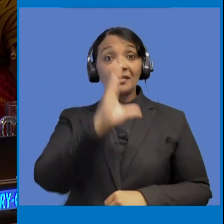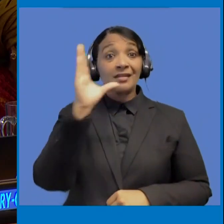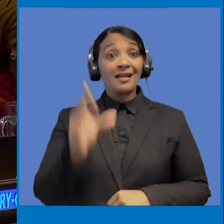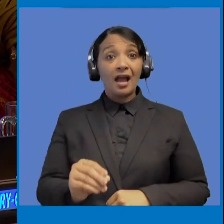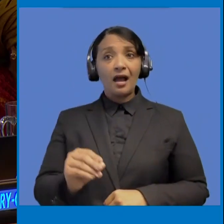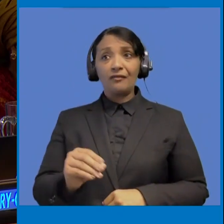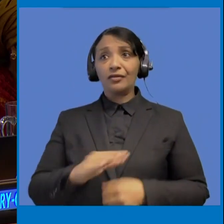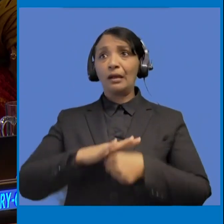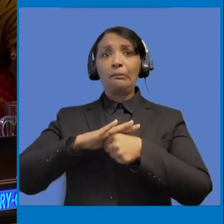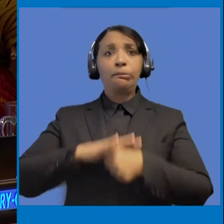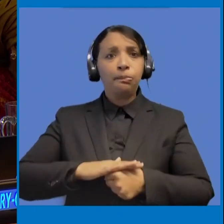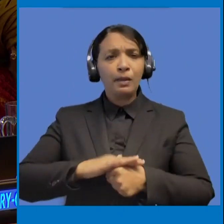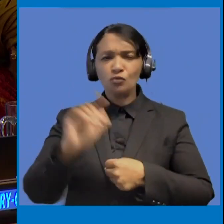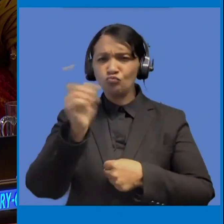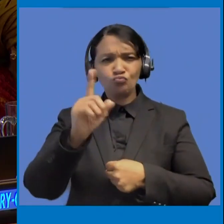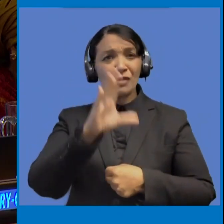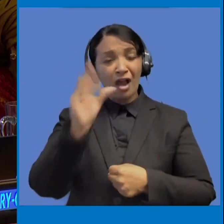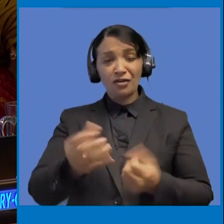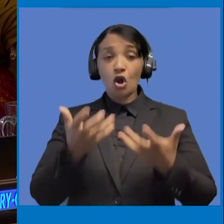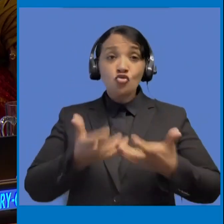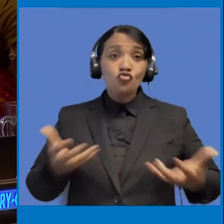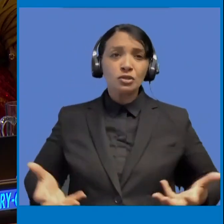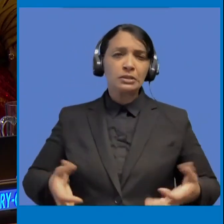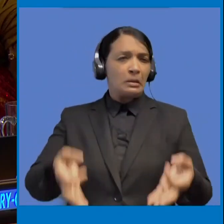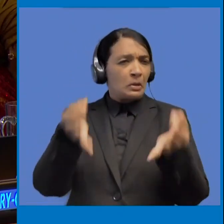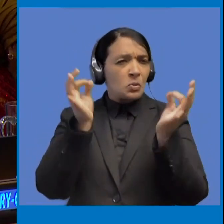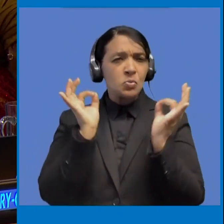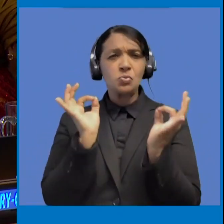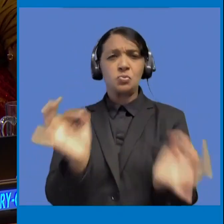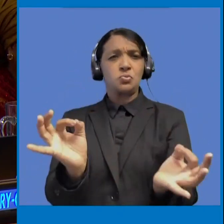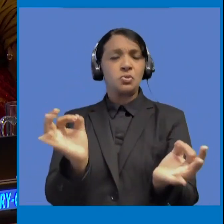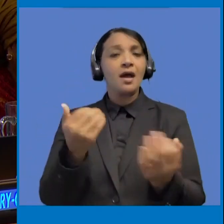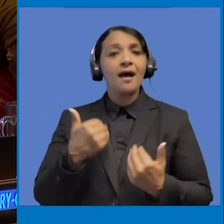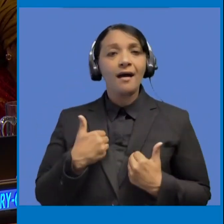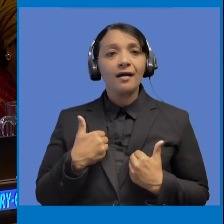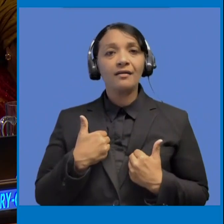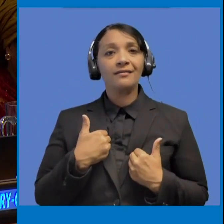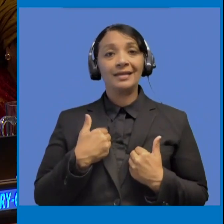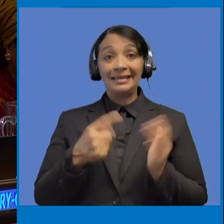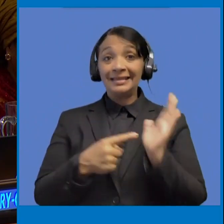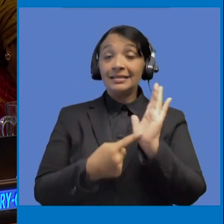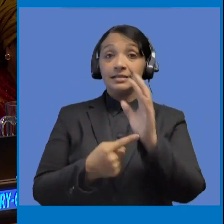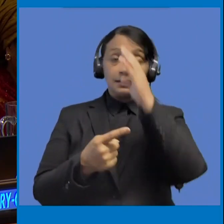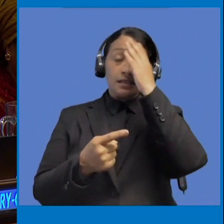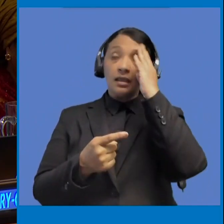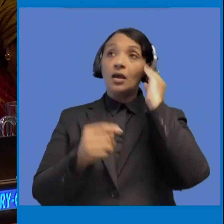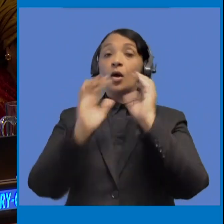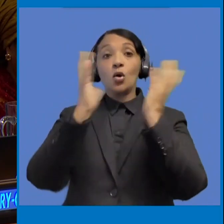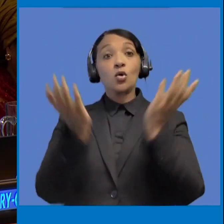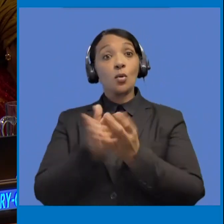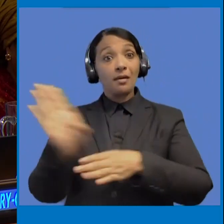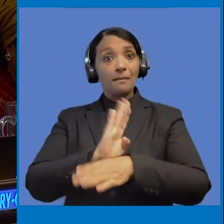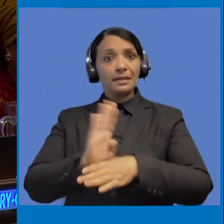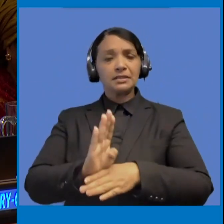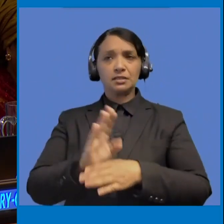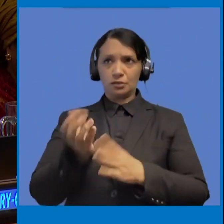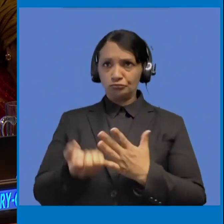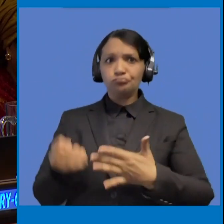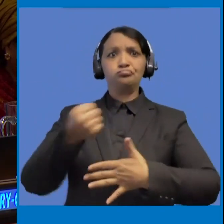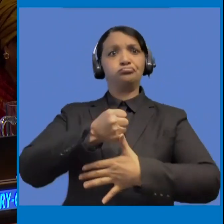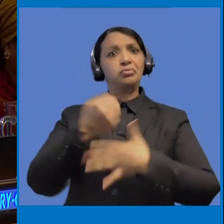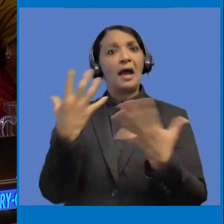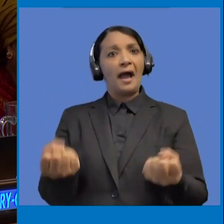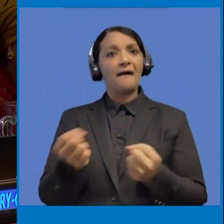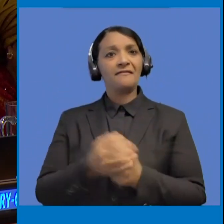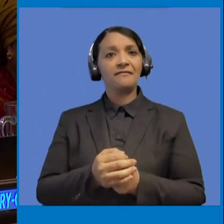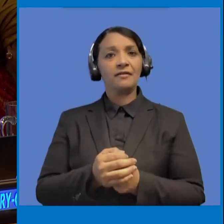and resources, and it already represents an essential part of global business. It includes some of the world's